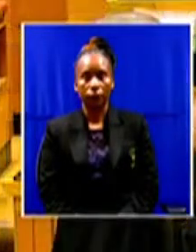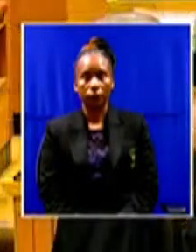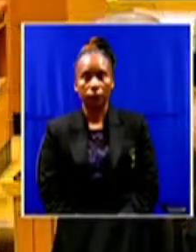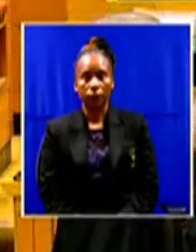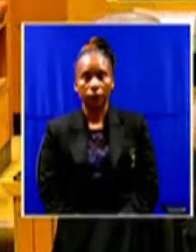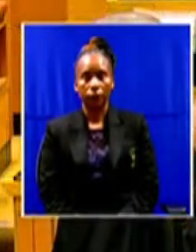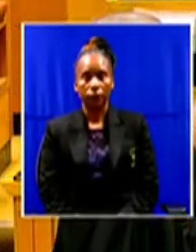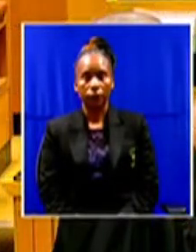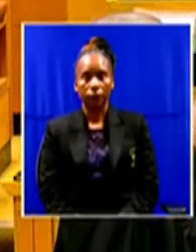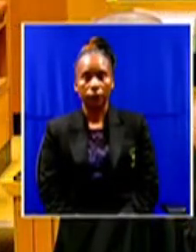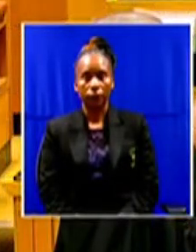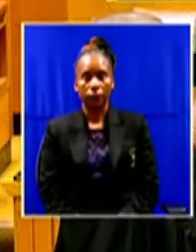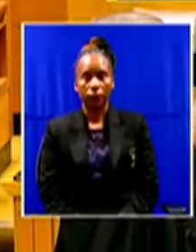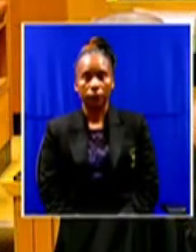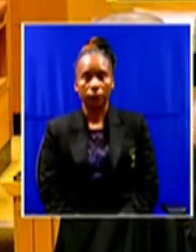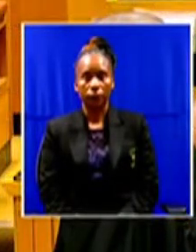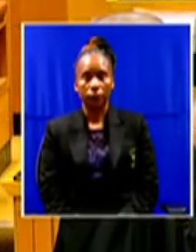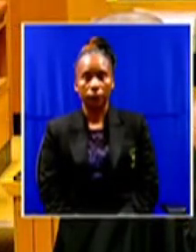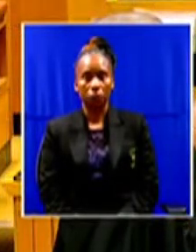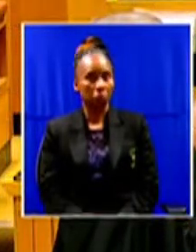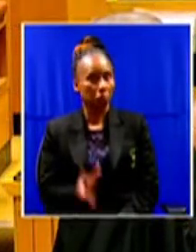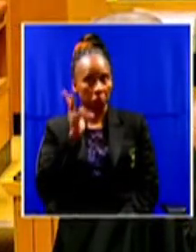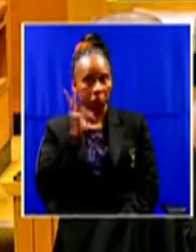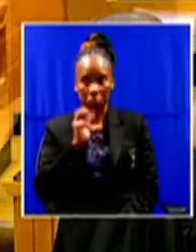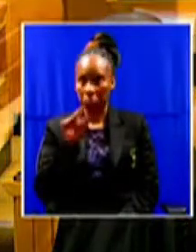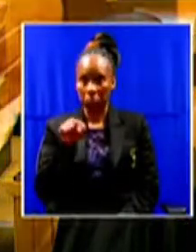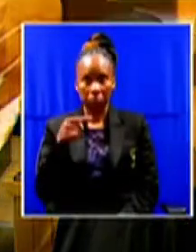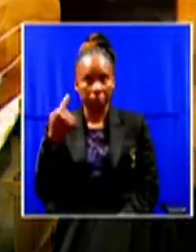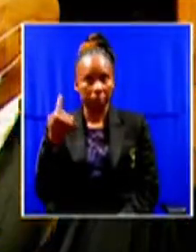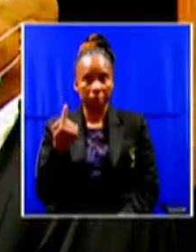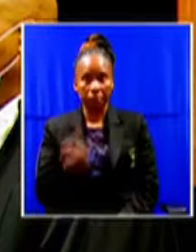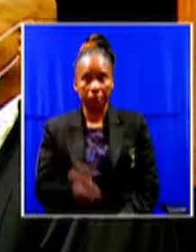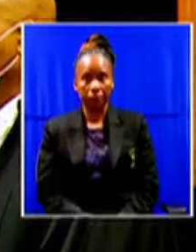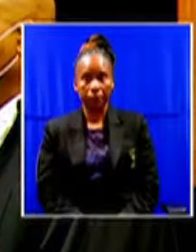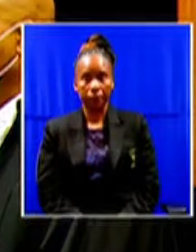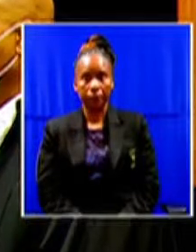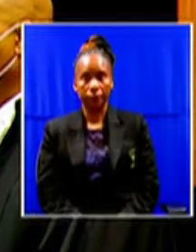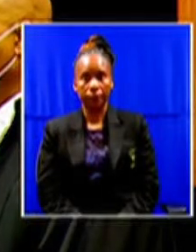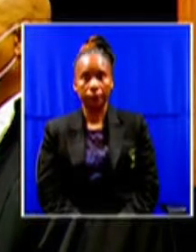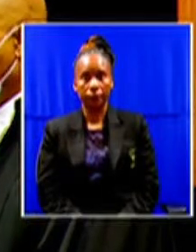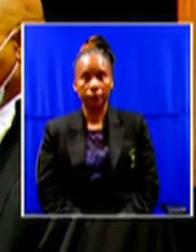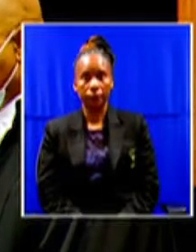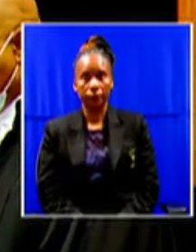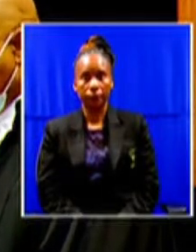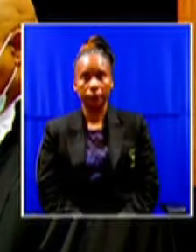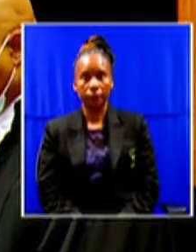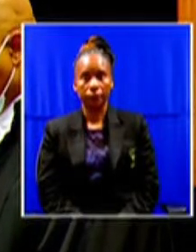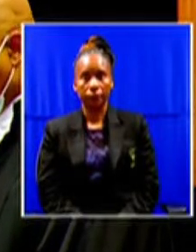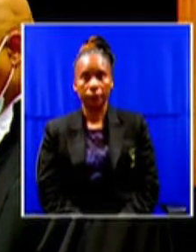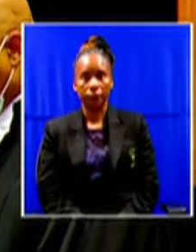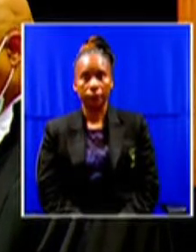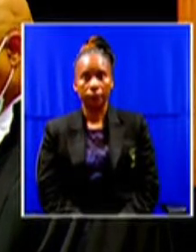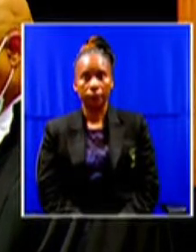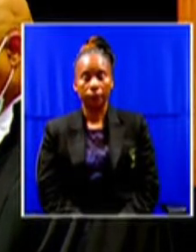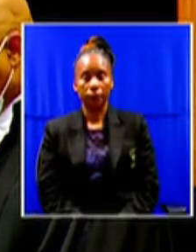There will now be an opportunity for silent prayer and meditation.